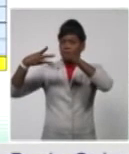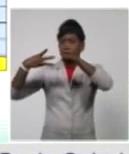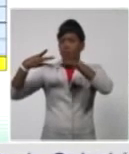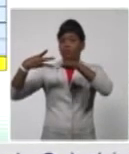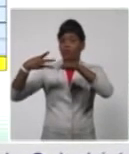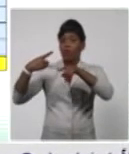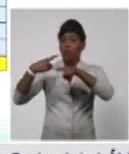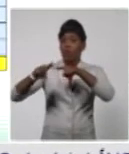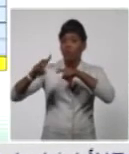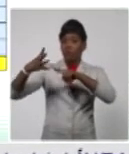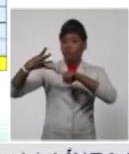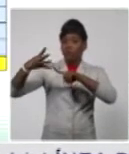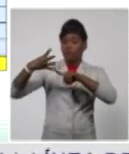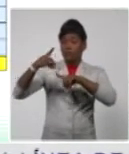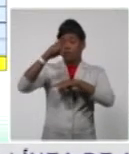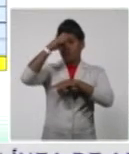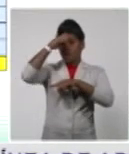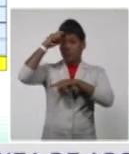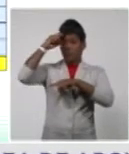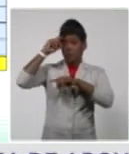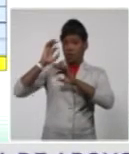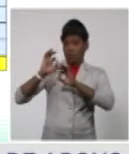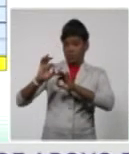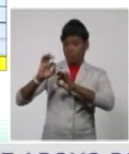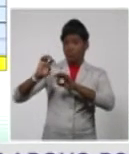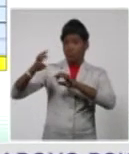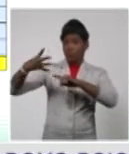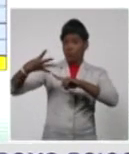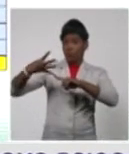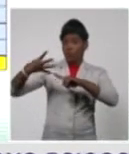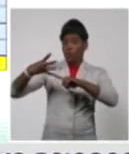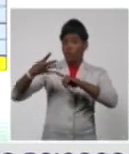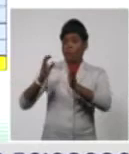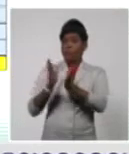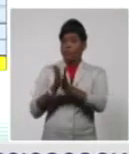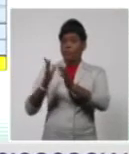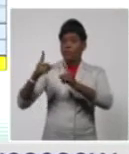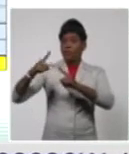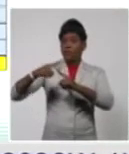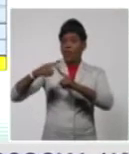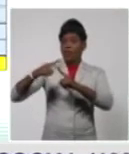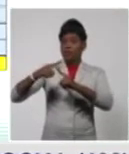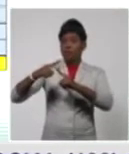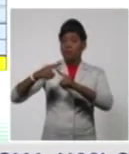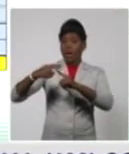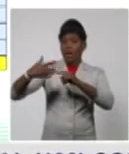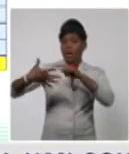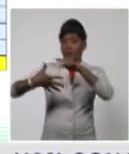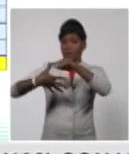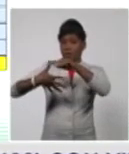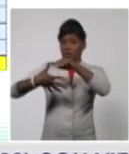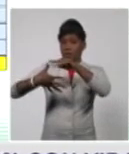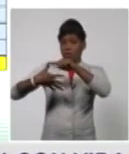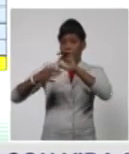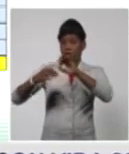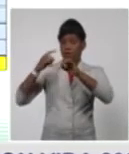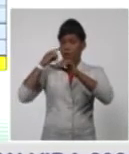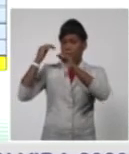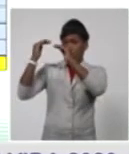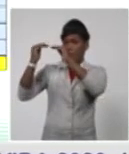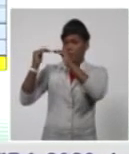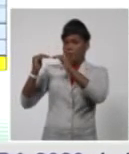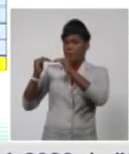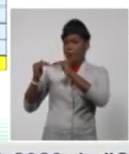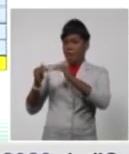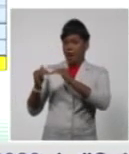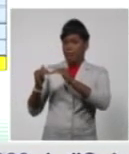to 2.34, the provinces of Pinar del Río with 1.37, Cienfuegos